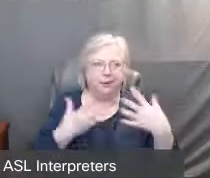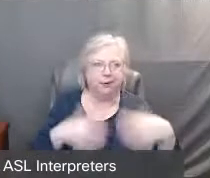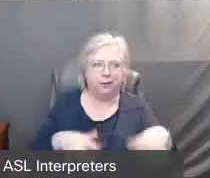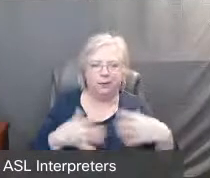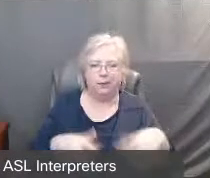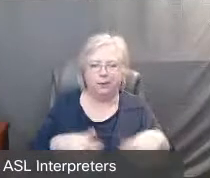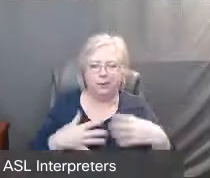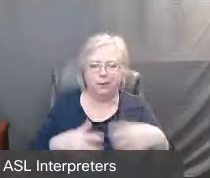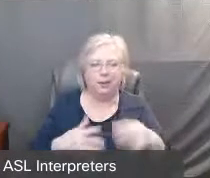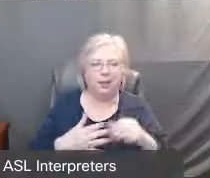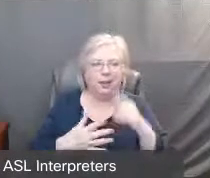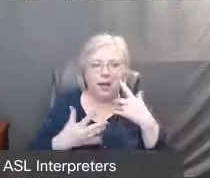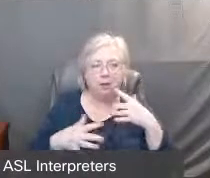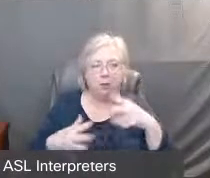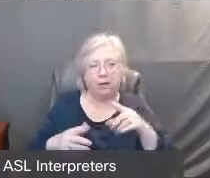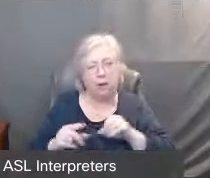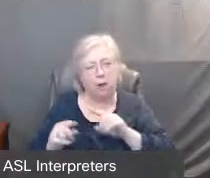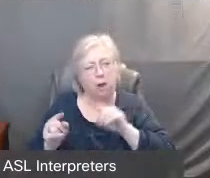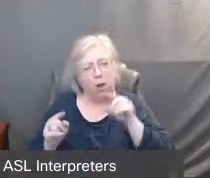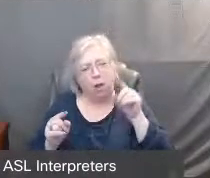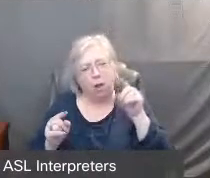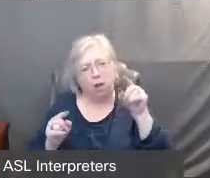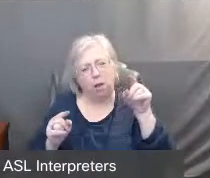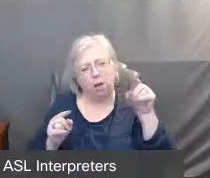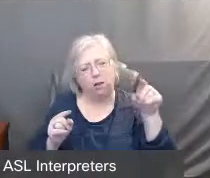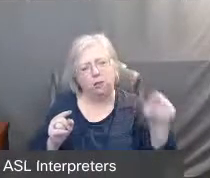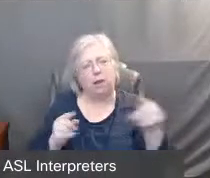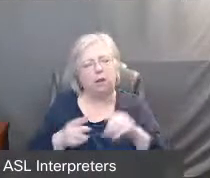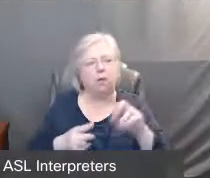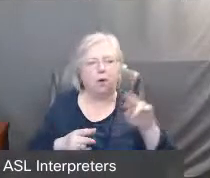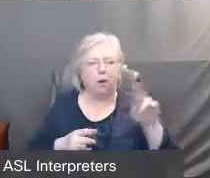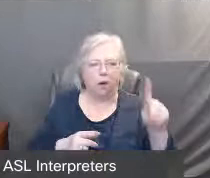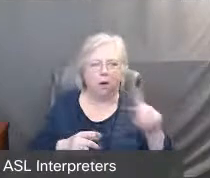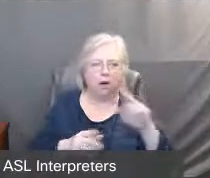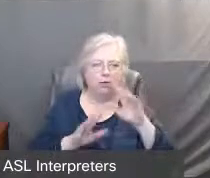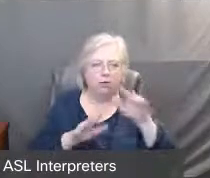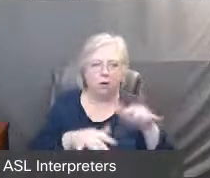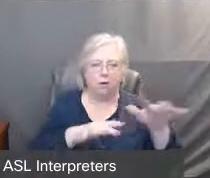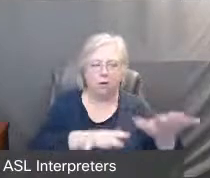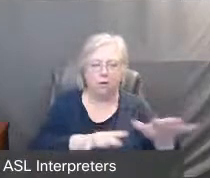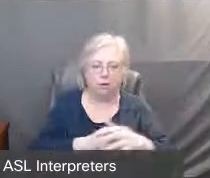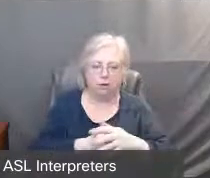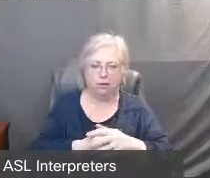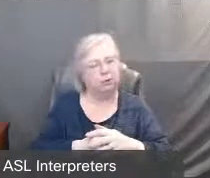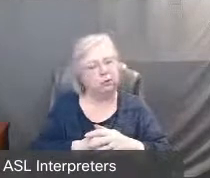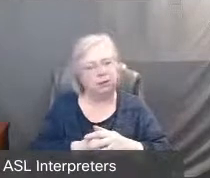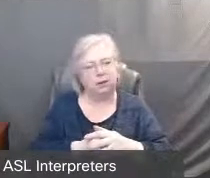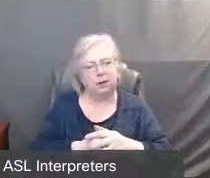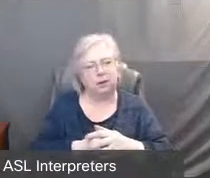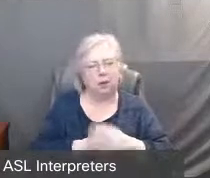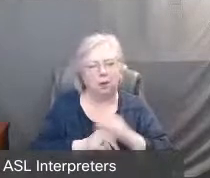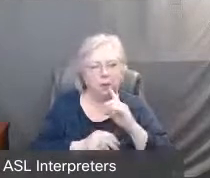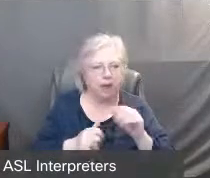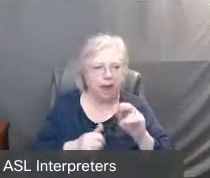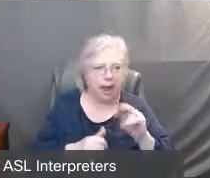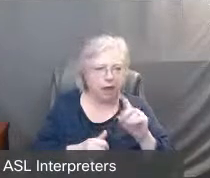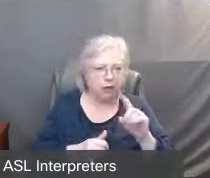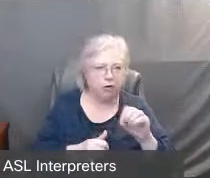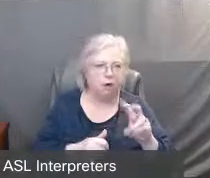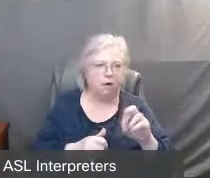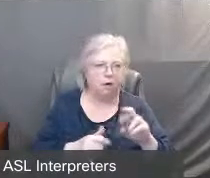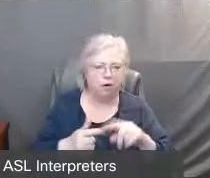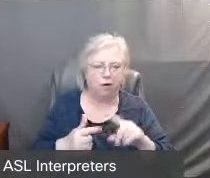and that noise can go all the way to the Arkansas River. It will touch Andover, it'll touch all